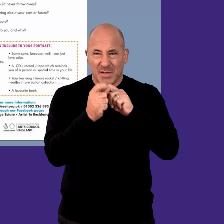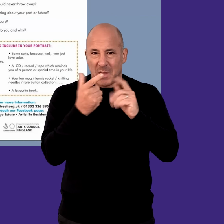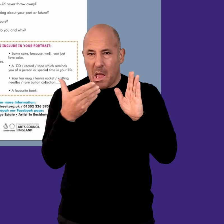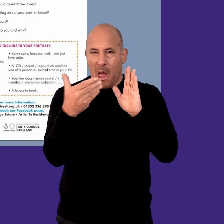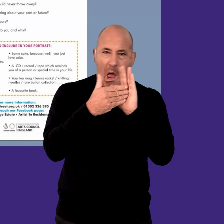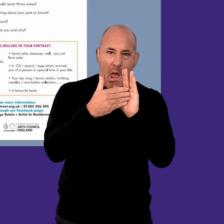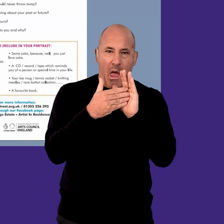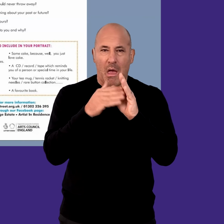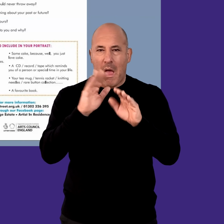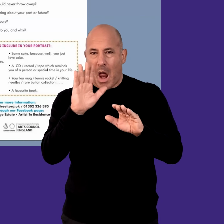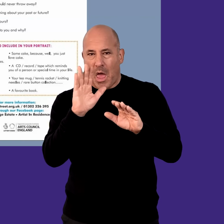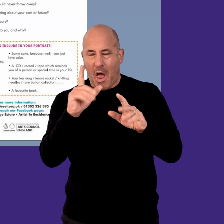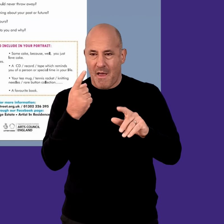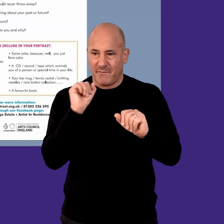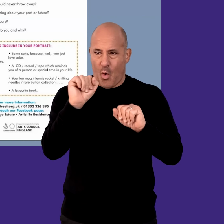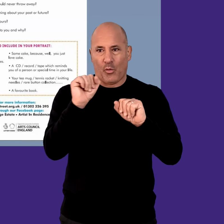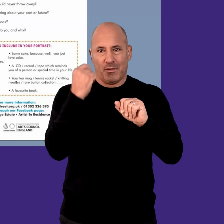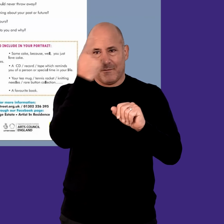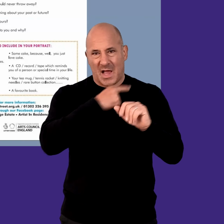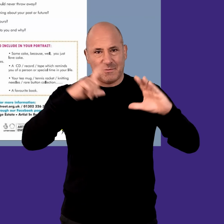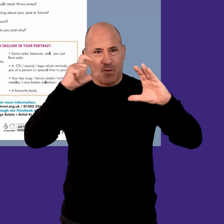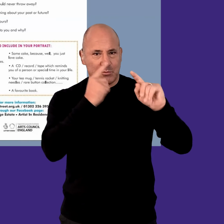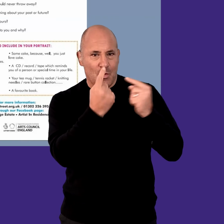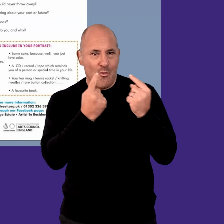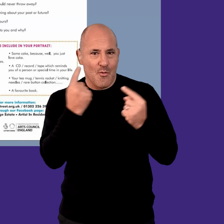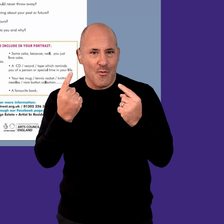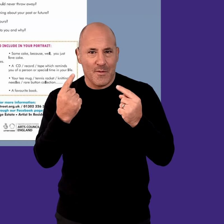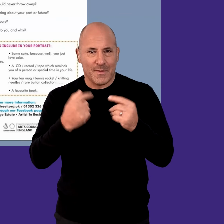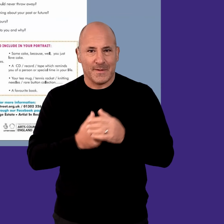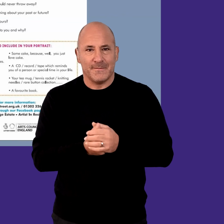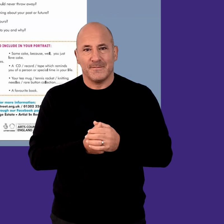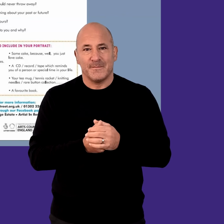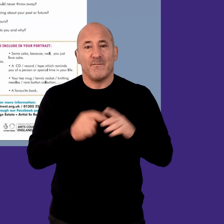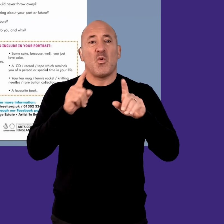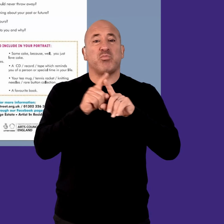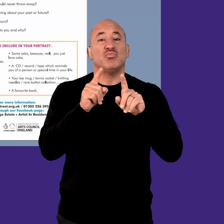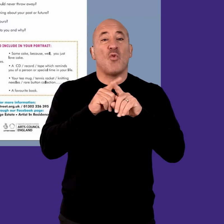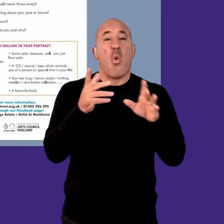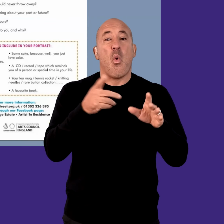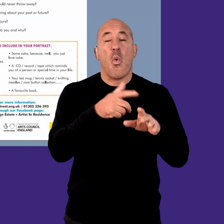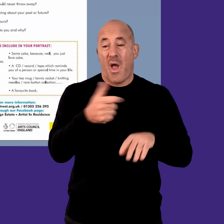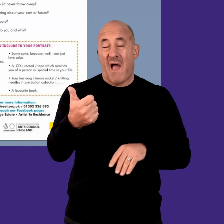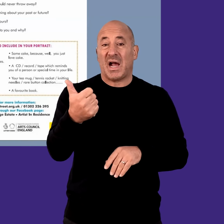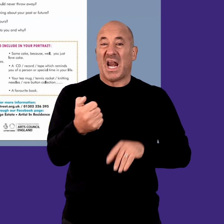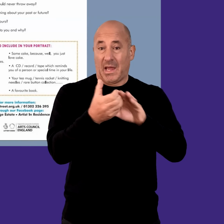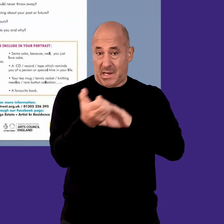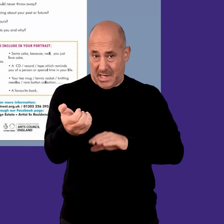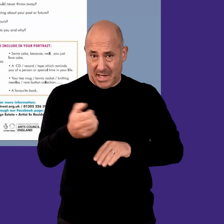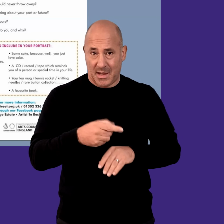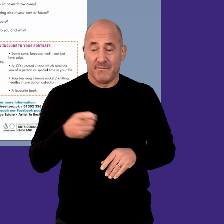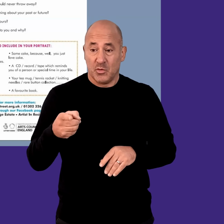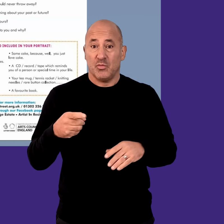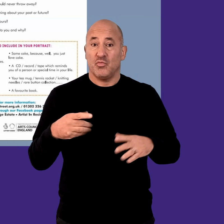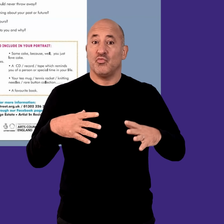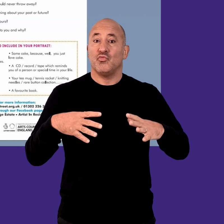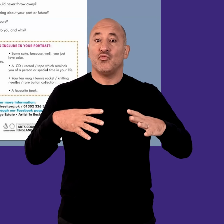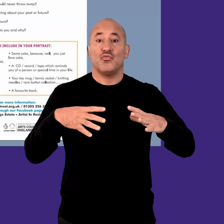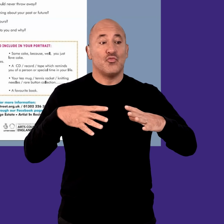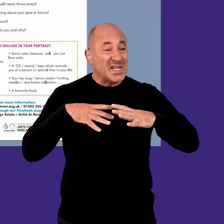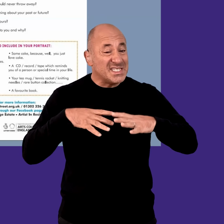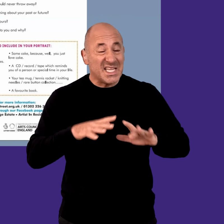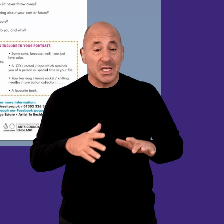of the flash filter so that they could add a different colour to their own individual portrait. And he